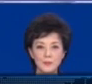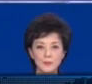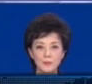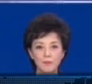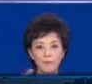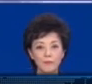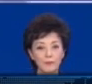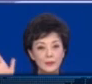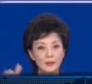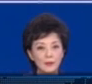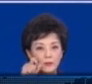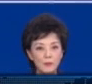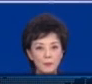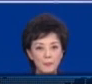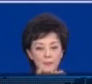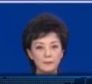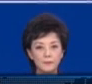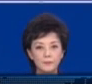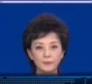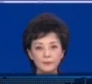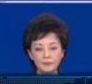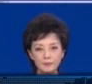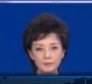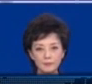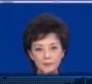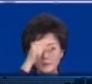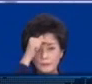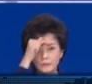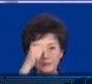I would like to name a few examples. In the past few months,